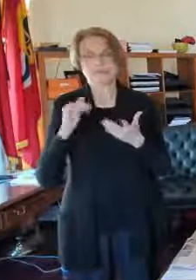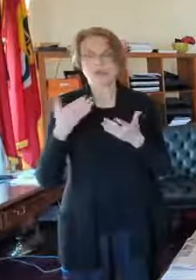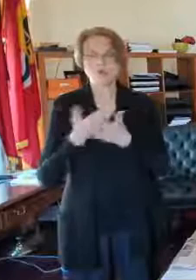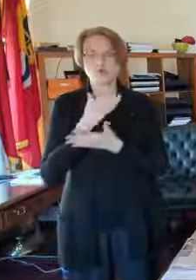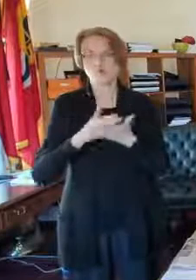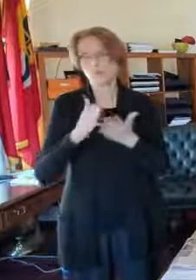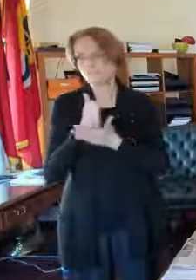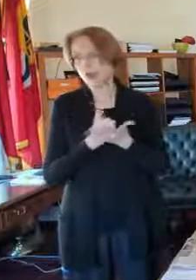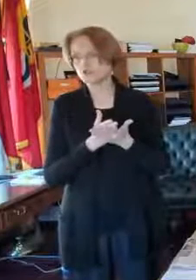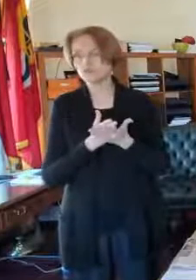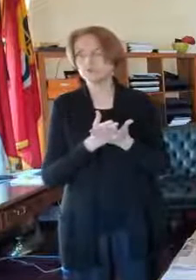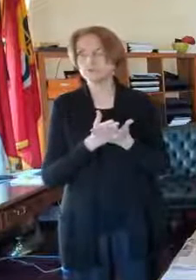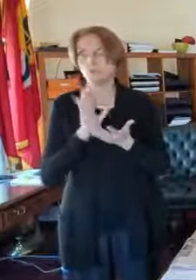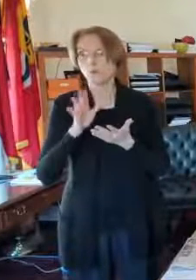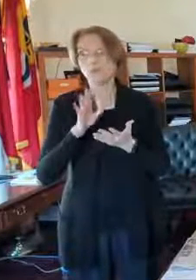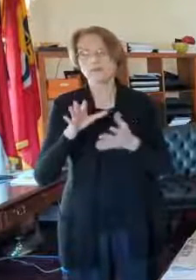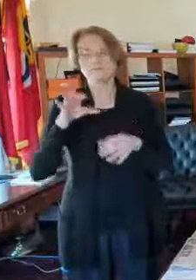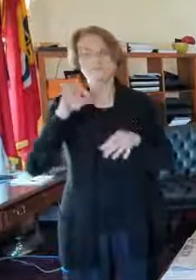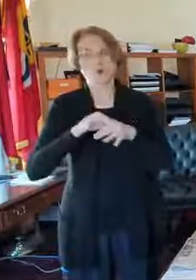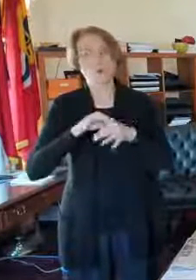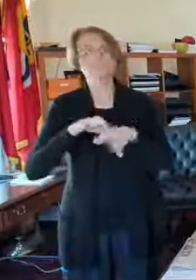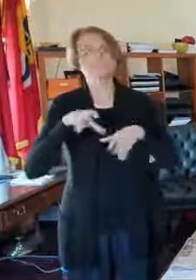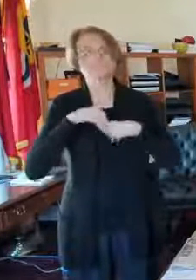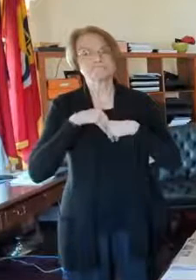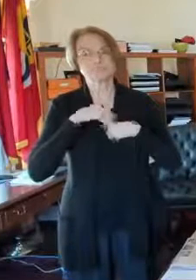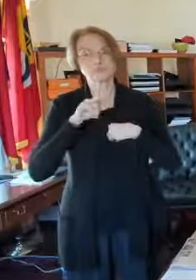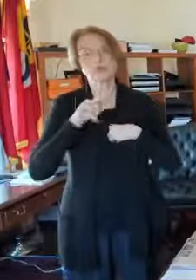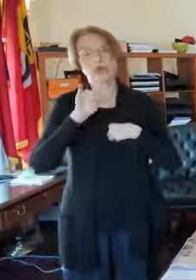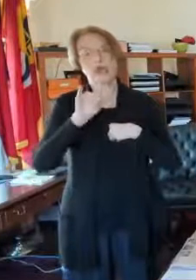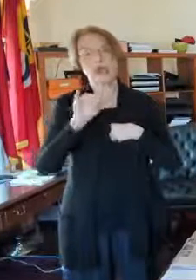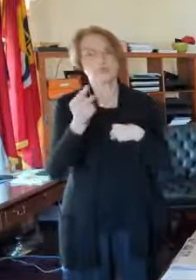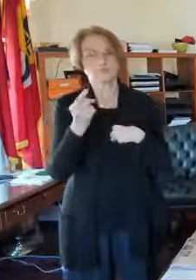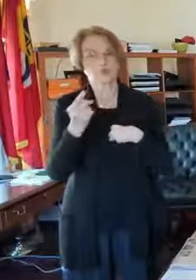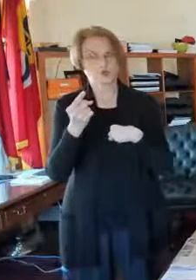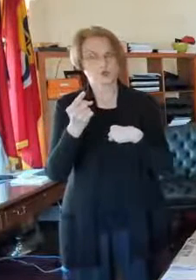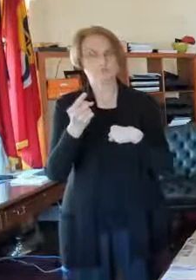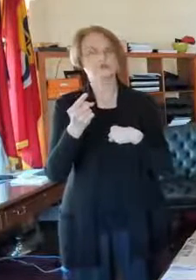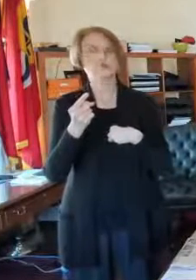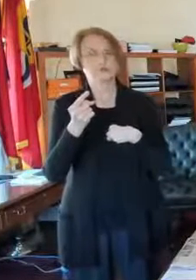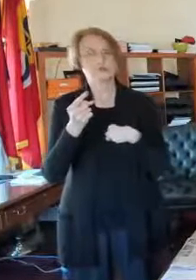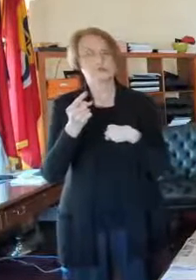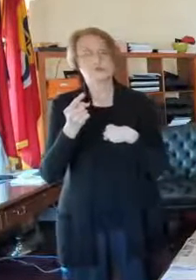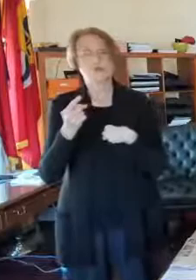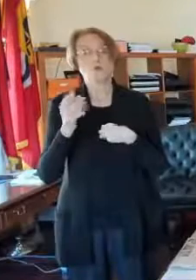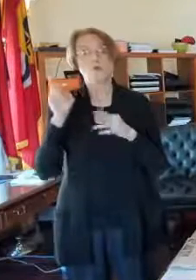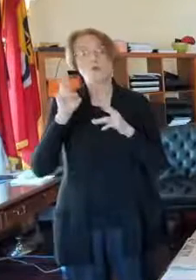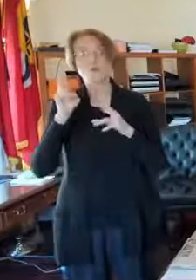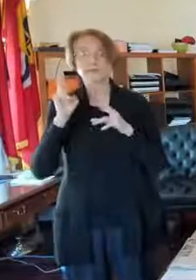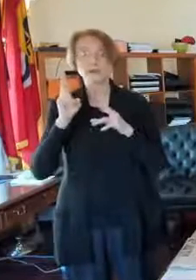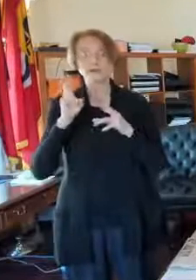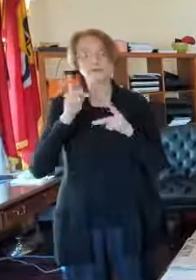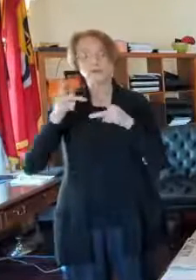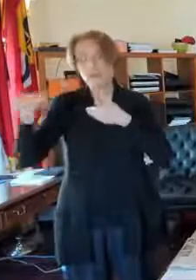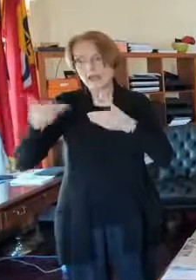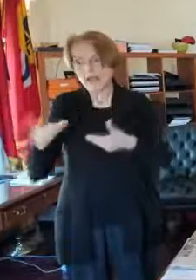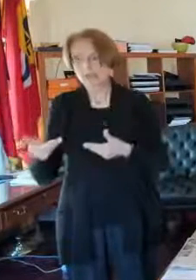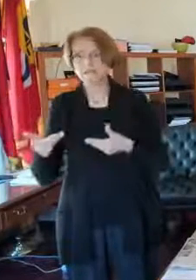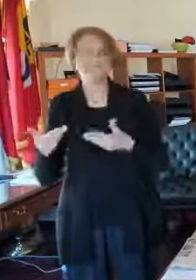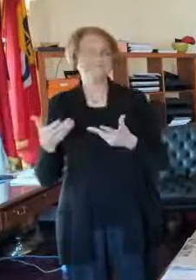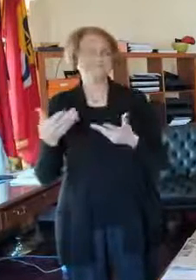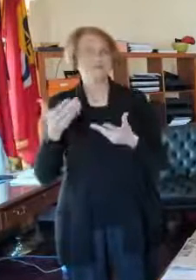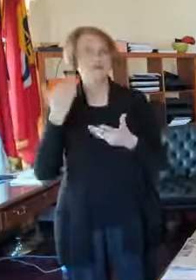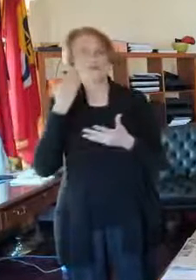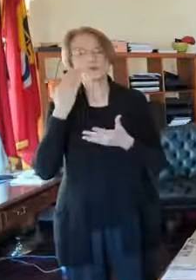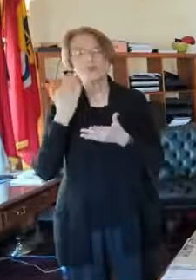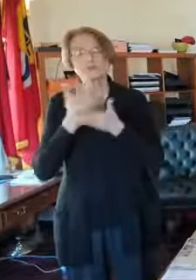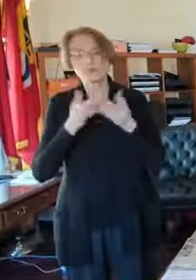by the July 1st. Hopefully that will occur. The new positions can be filled. Some of them people will transfer to